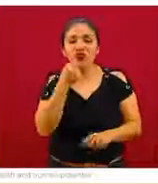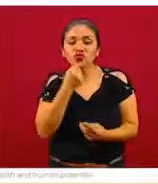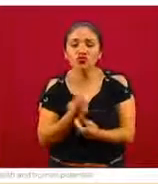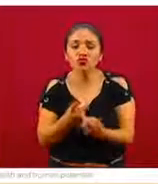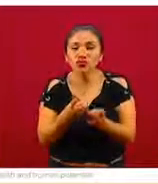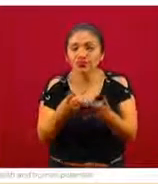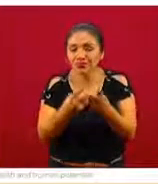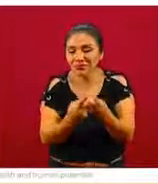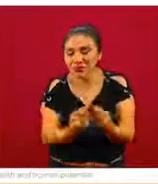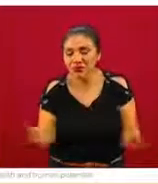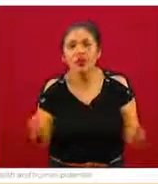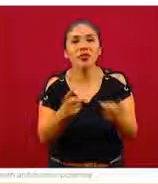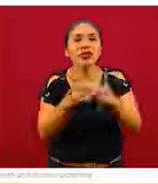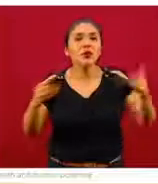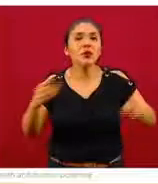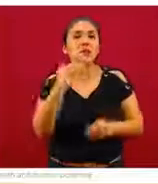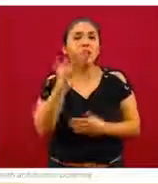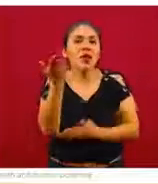child's development.